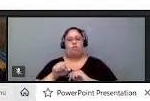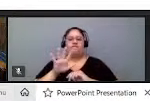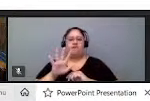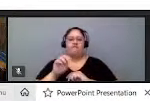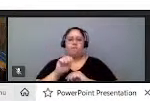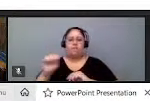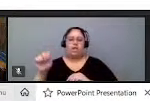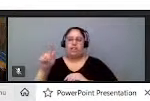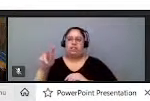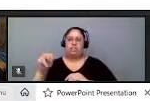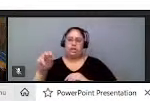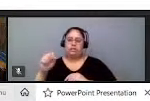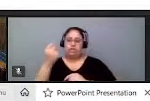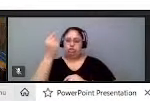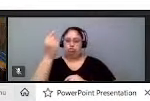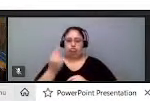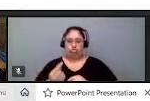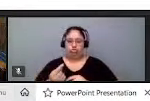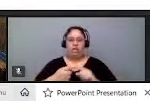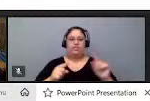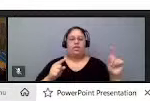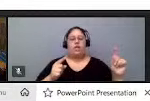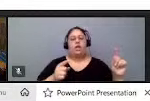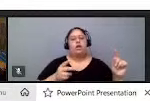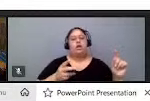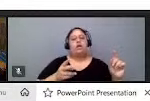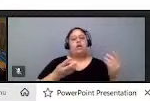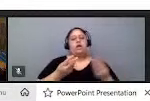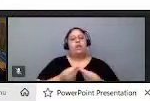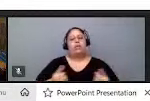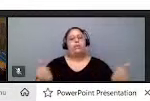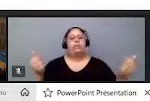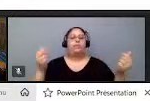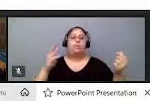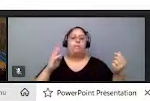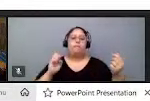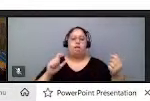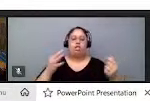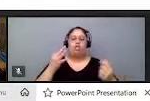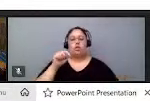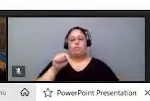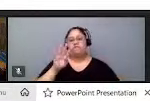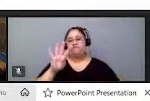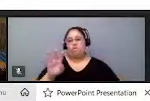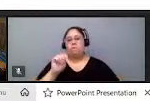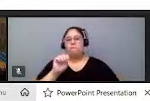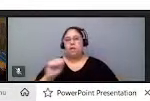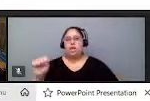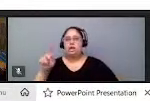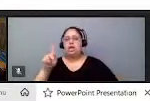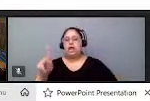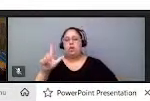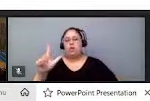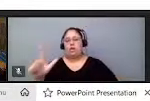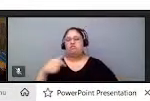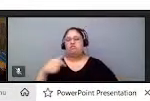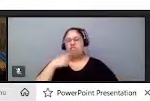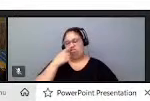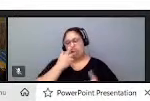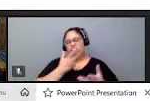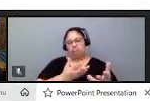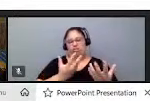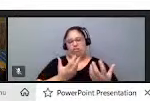respectively and then the liquid bulk as mentioned um there is 3.4 million kilers I think in respect of